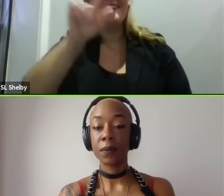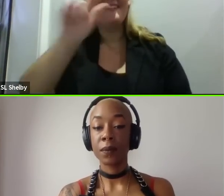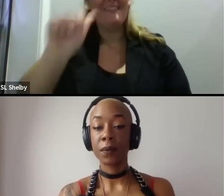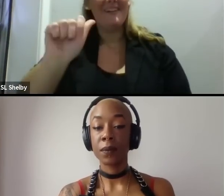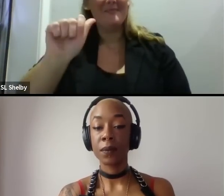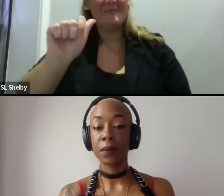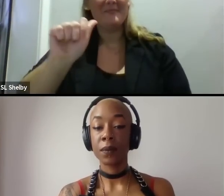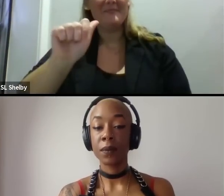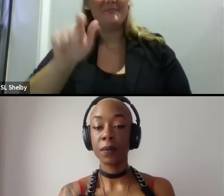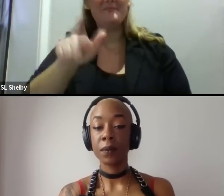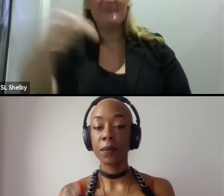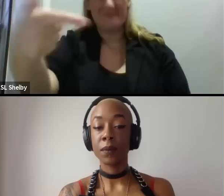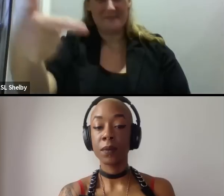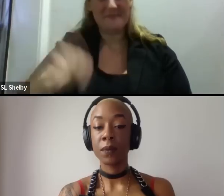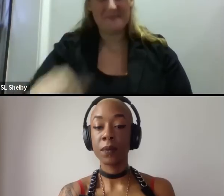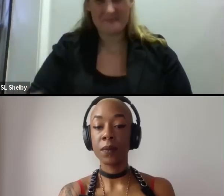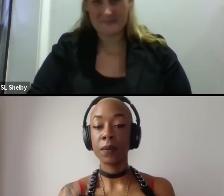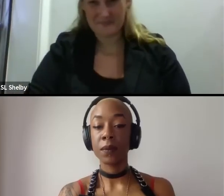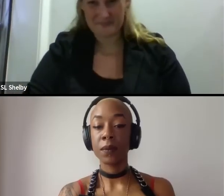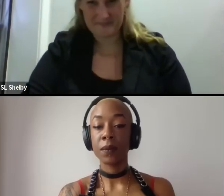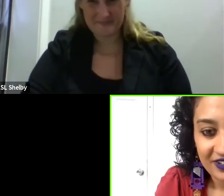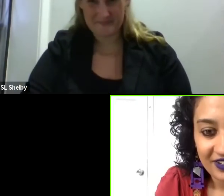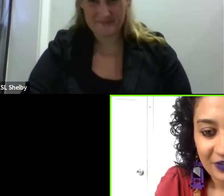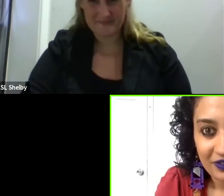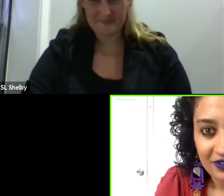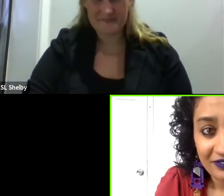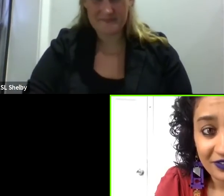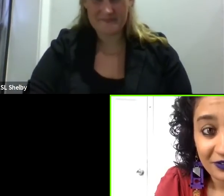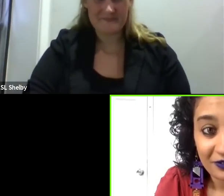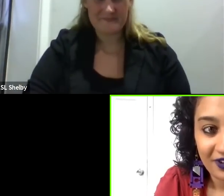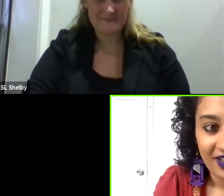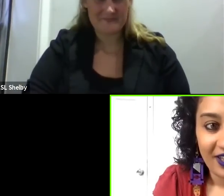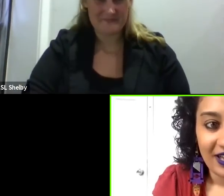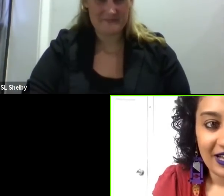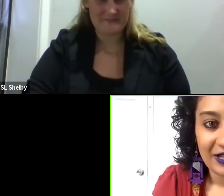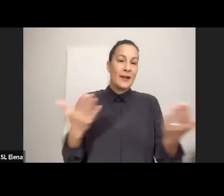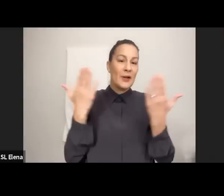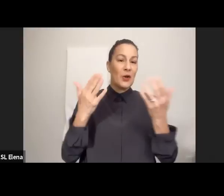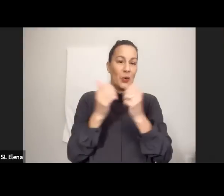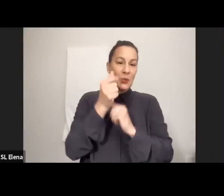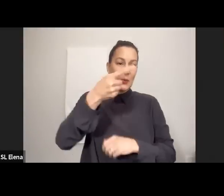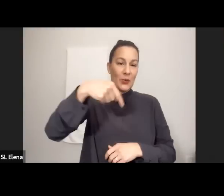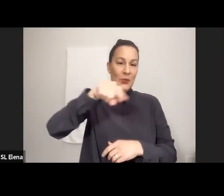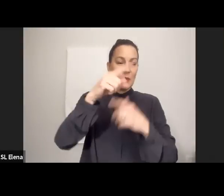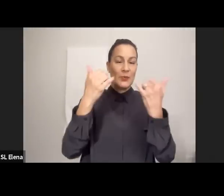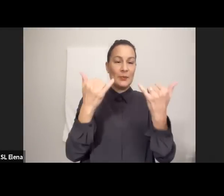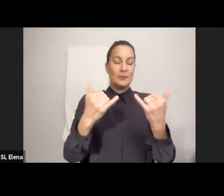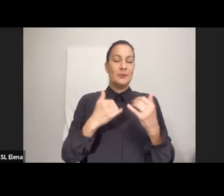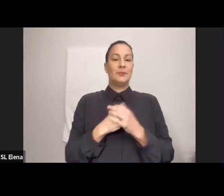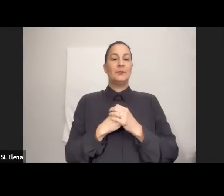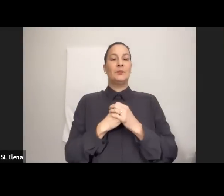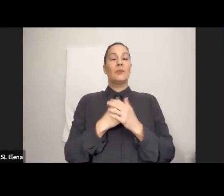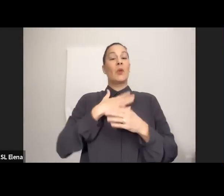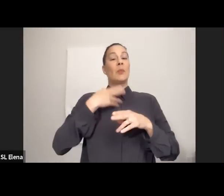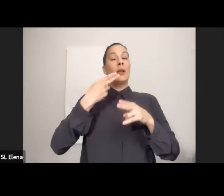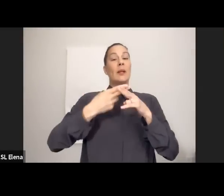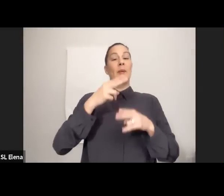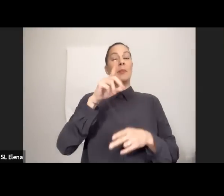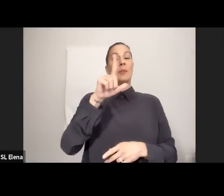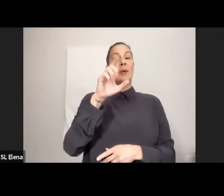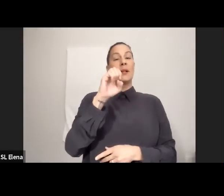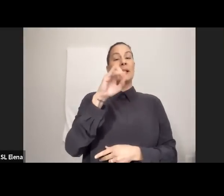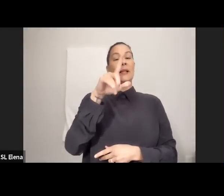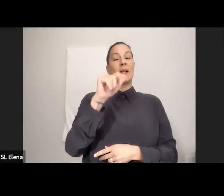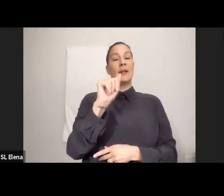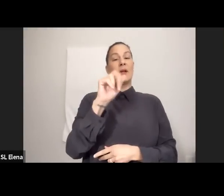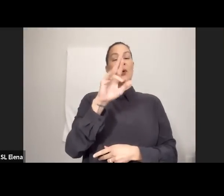Hi, y'all. I'm so grateful to be here today with all of you. My name is Layla Raven. I'm an organizer with